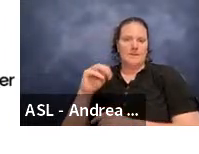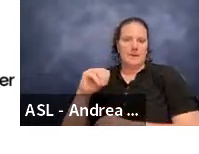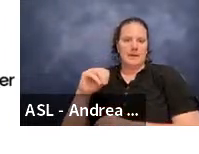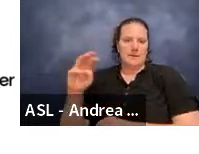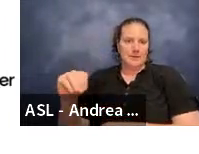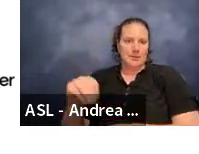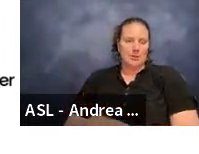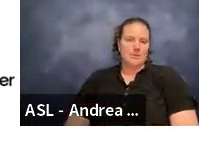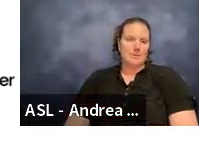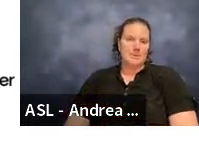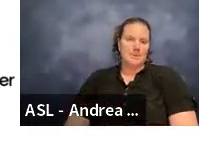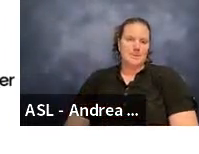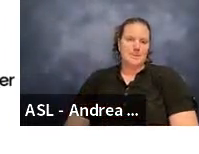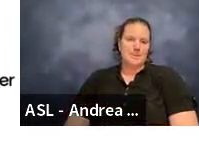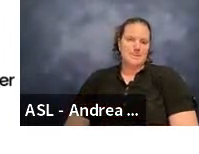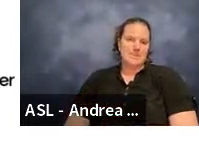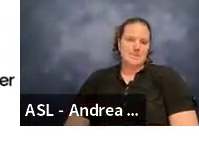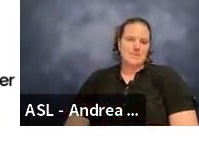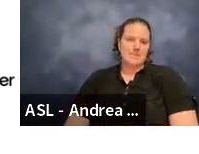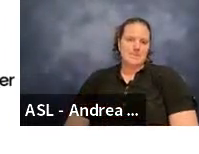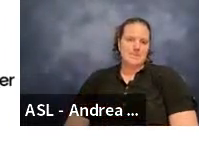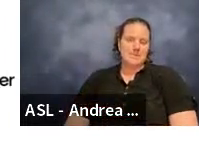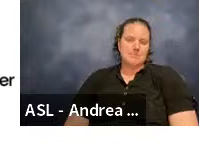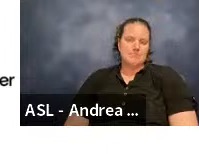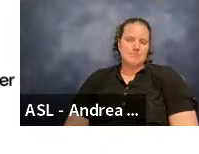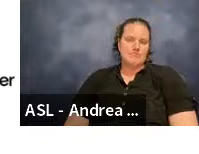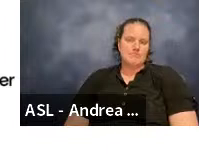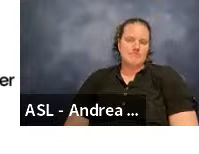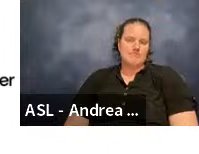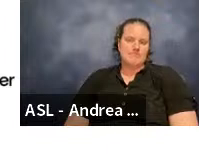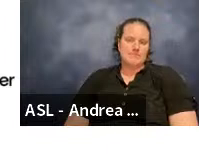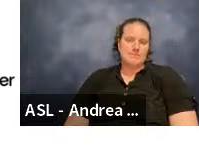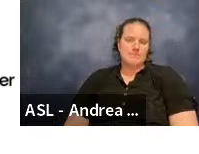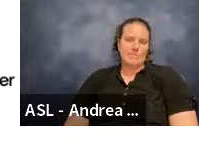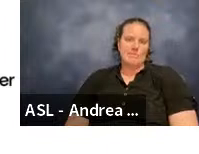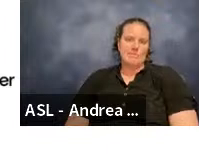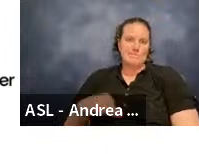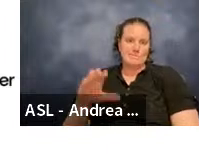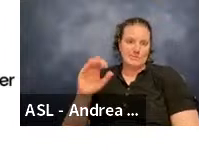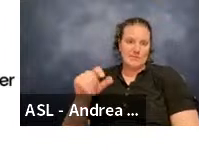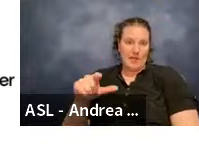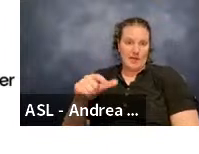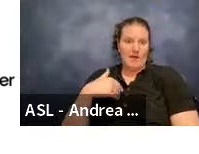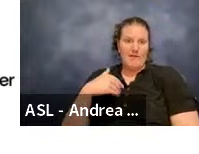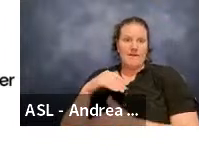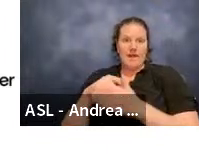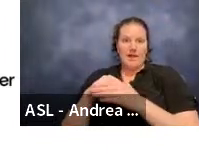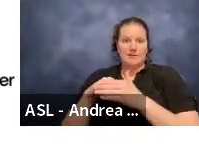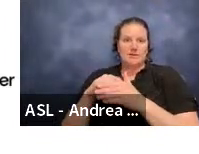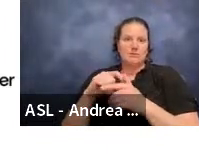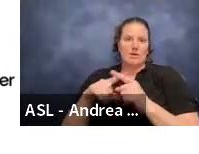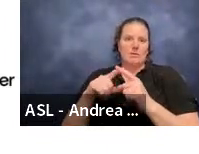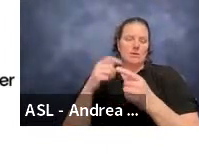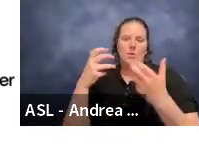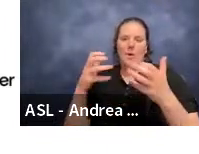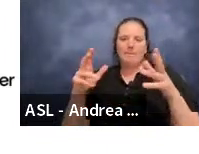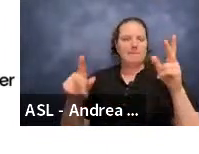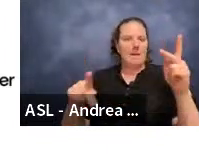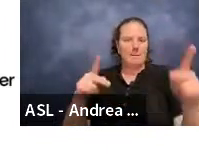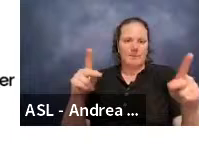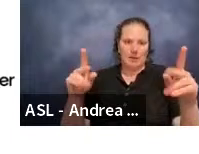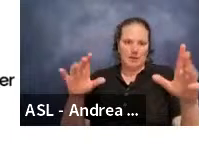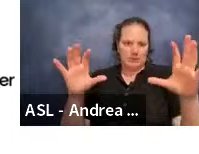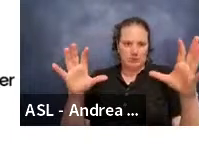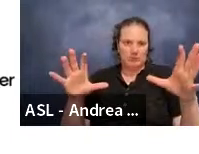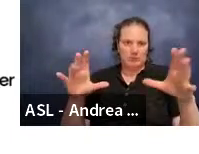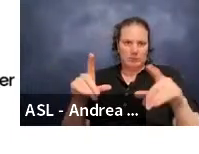Mentimeter. We wanted to make sure that the CAG had access, but we didn't want to have the public